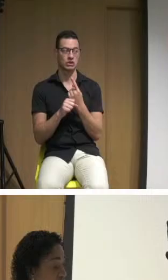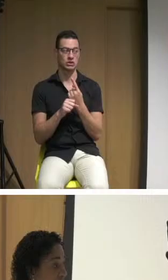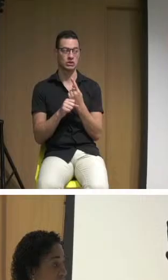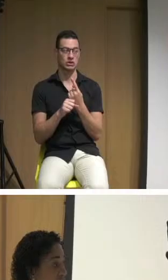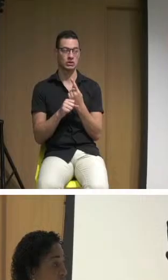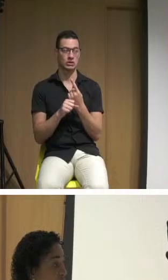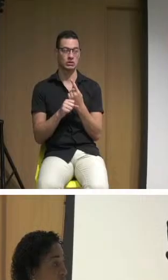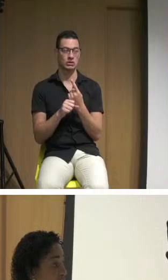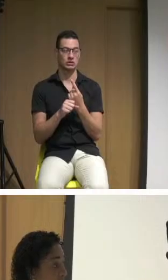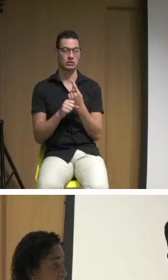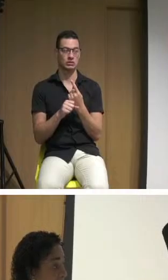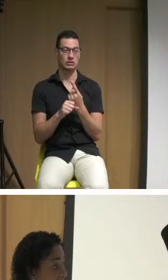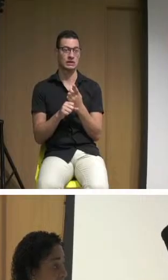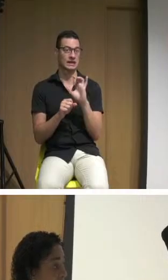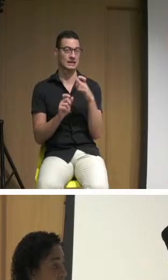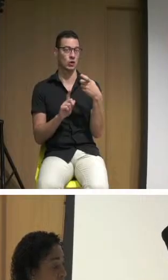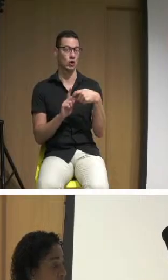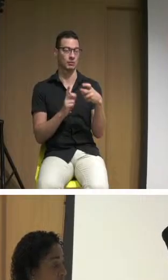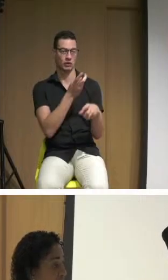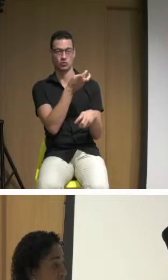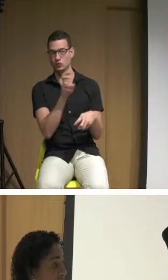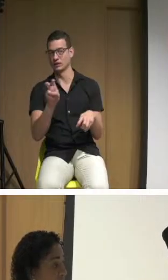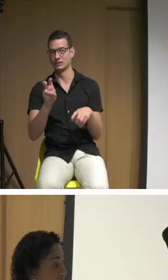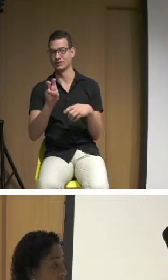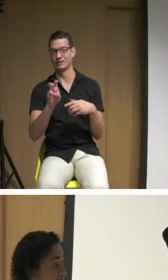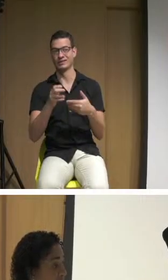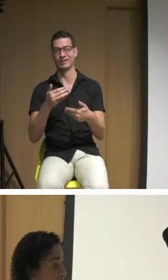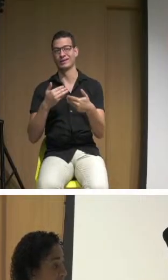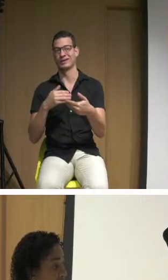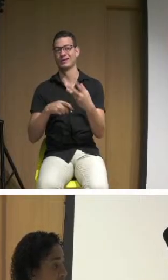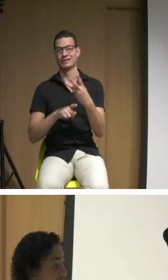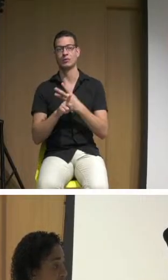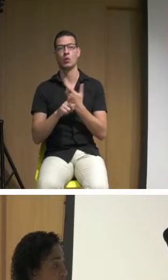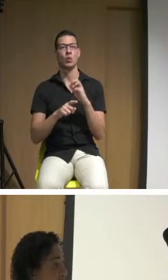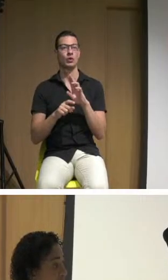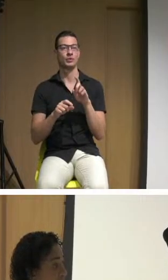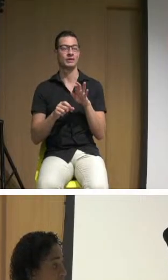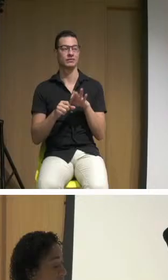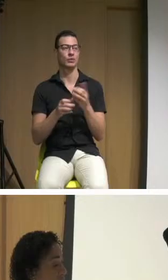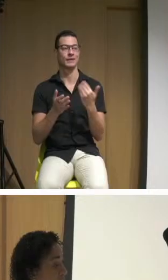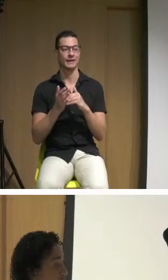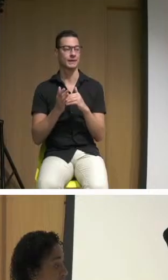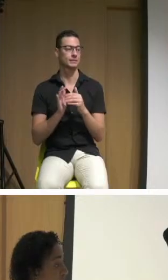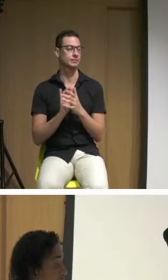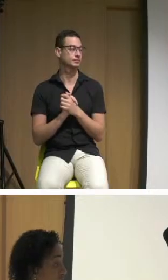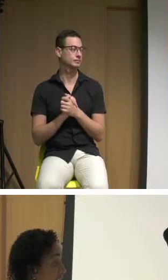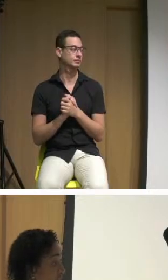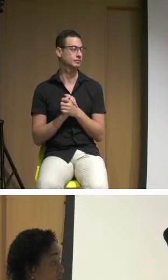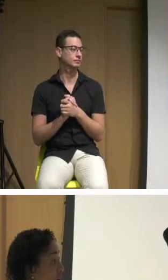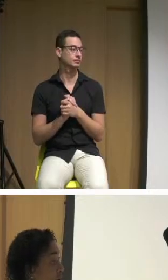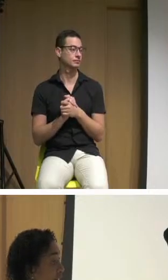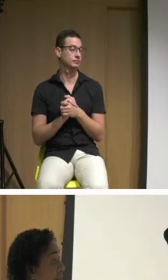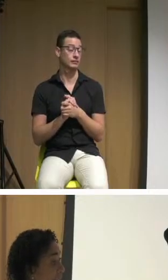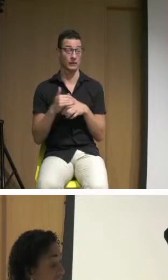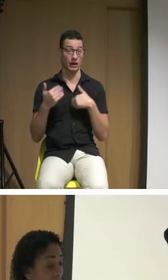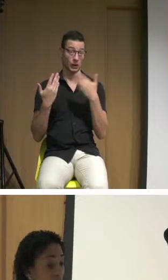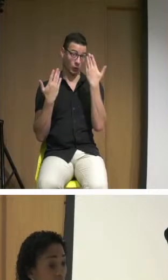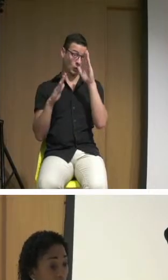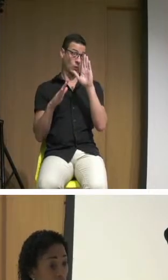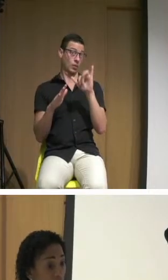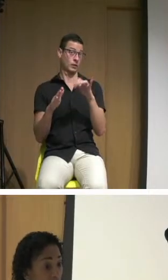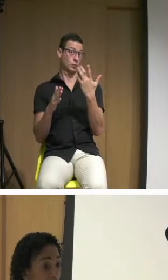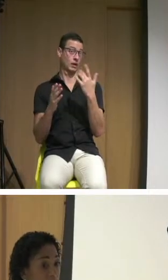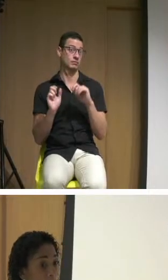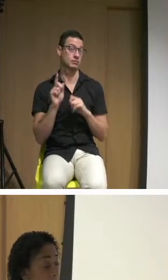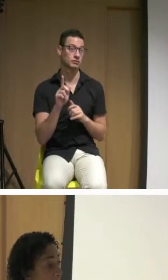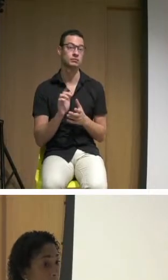positions just carry over automatically? Or is that something that we have to act on as well? The commission, I don't know, and That's a I'm good asking the question.